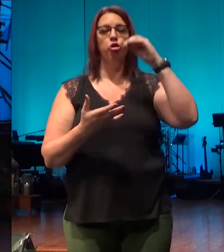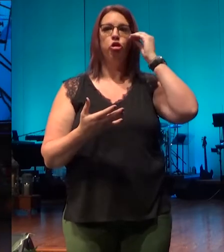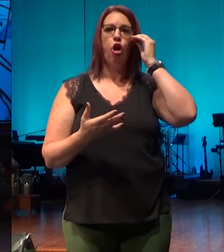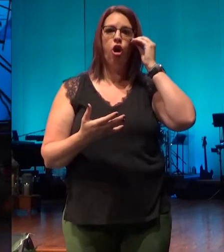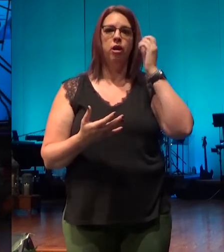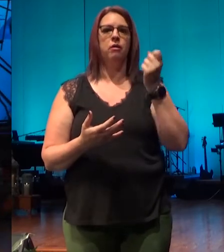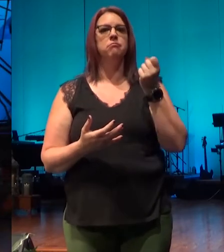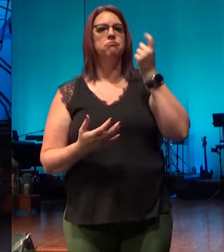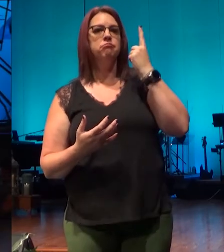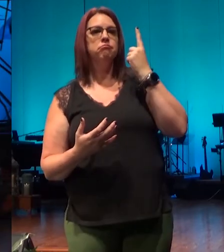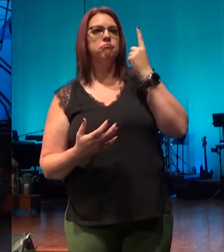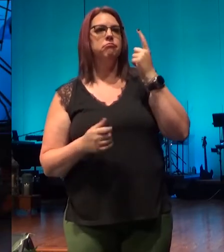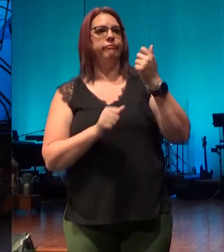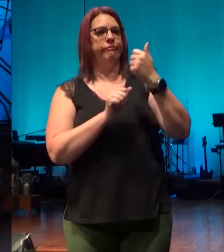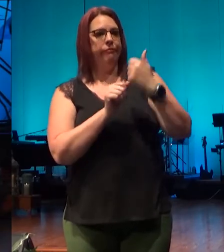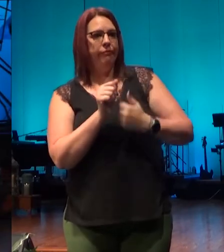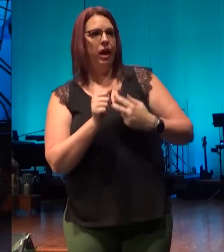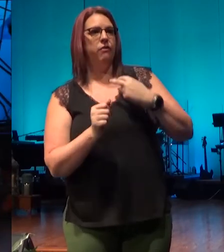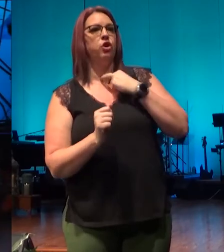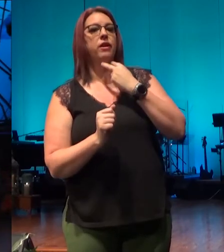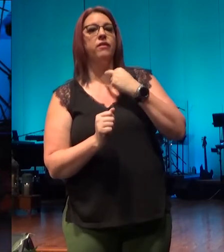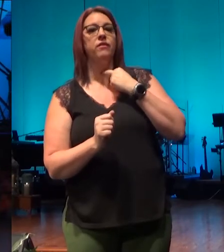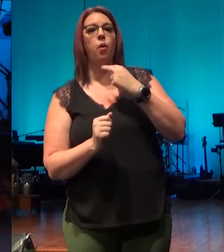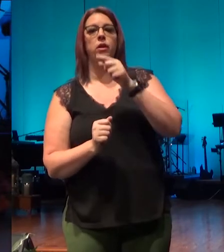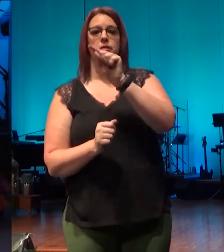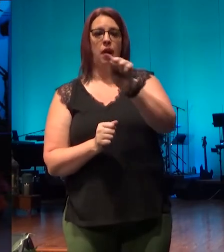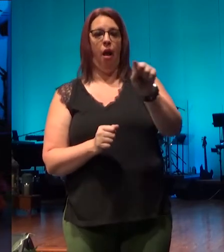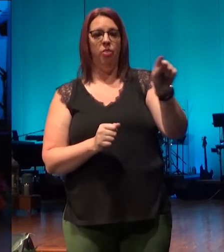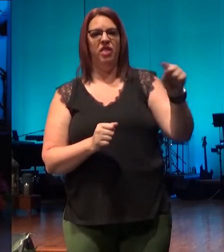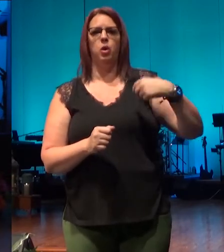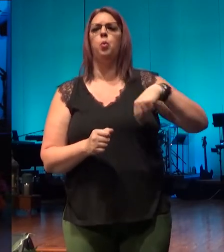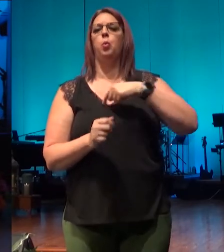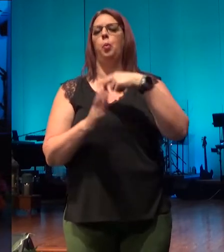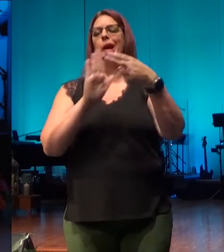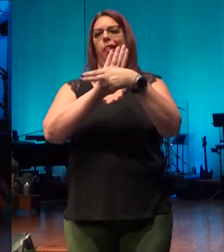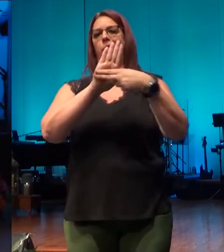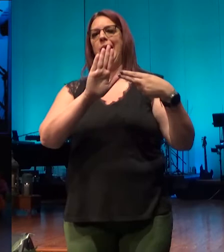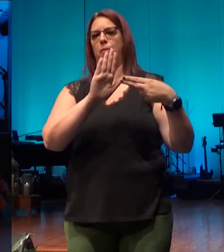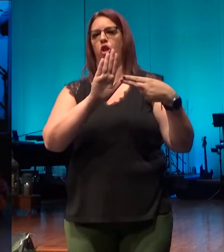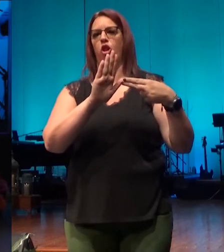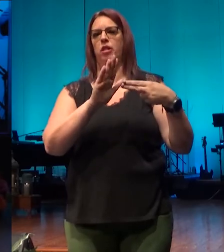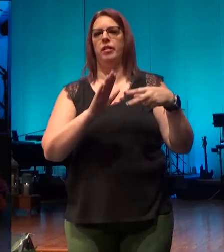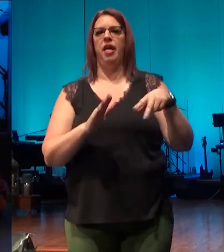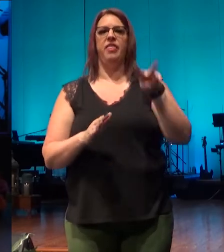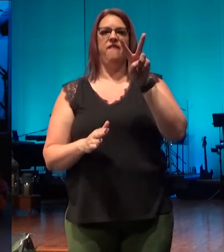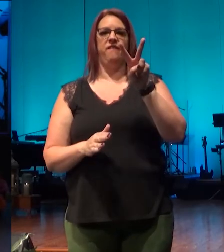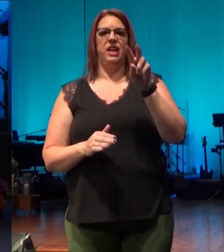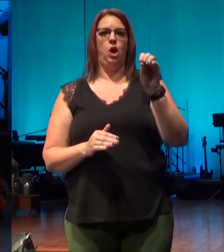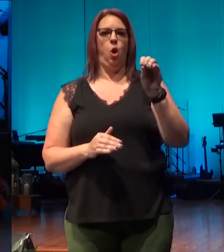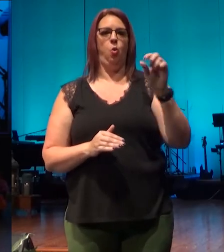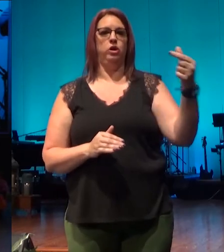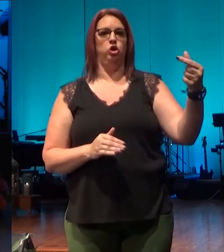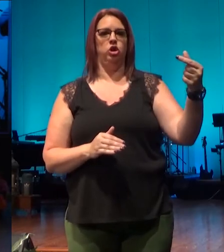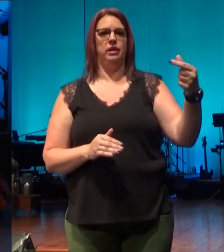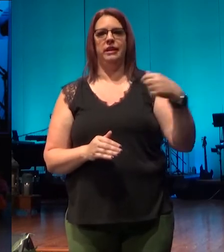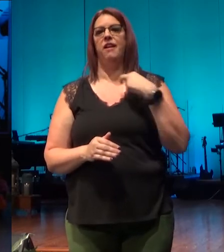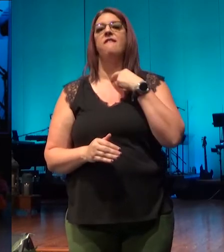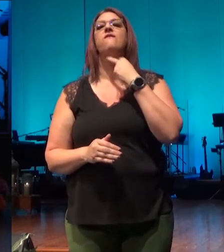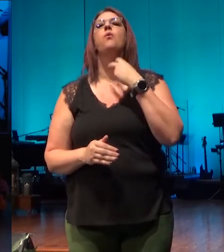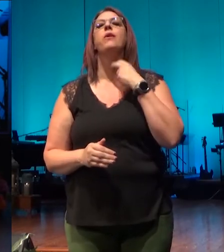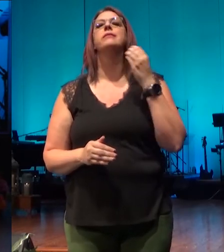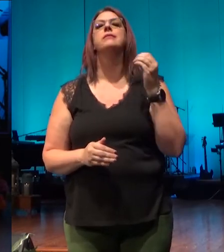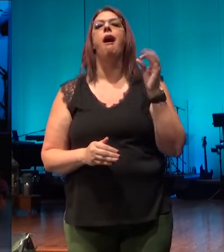every voice is what we label here sometimes in the work that we do, the VOG, the voice of